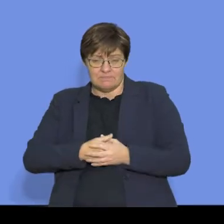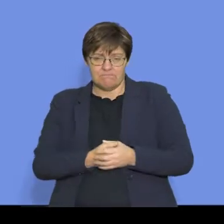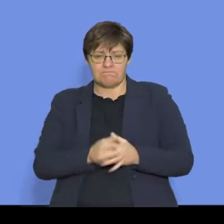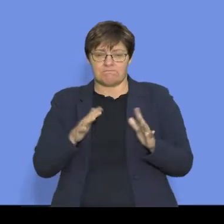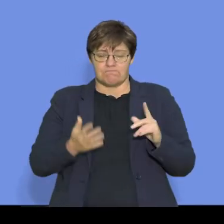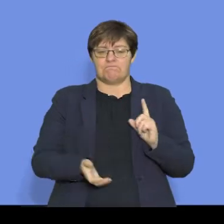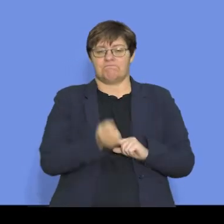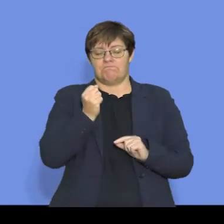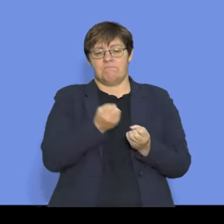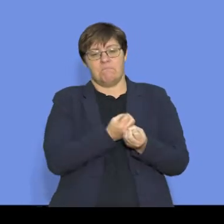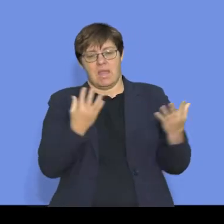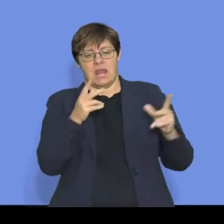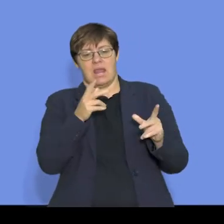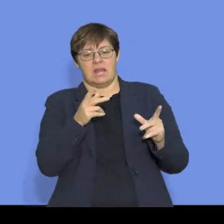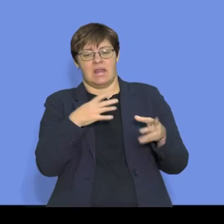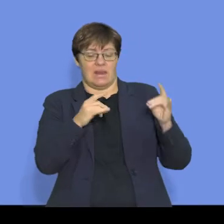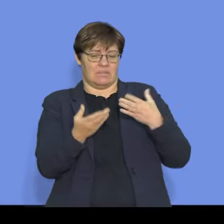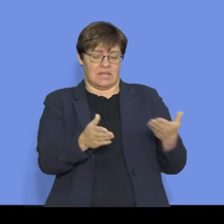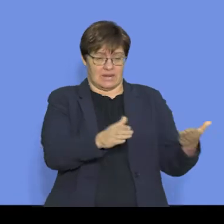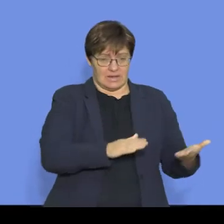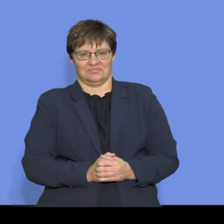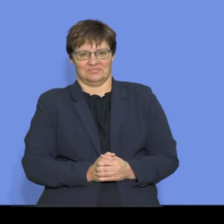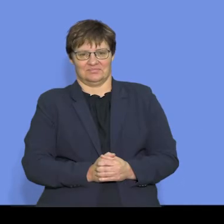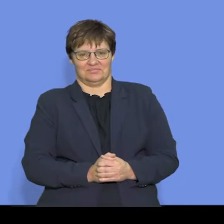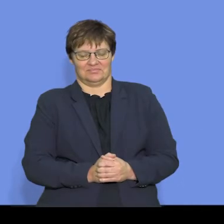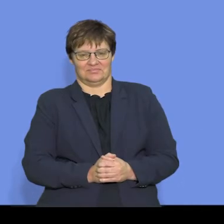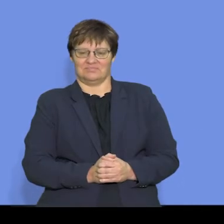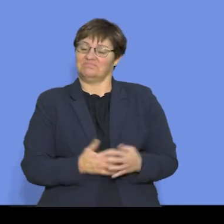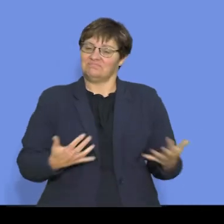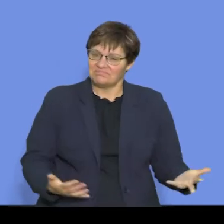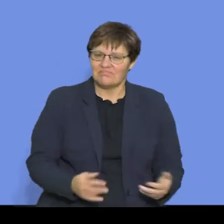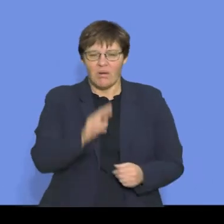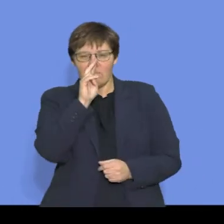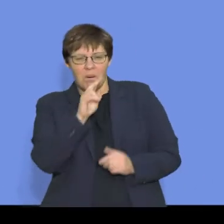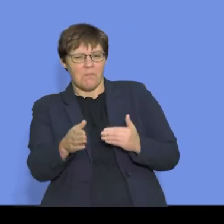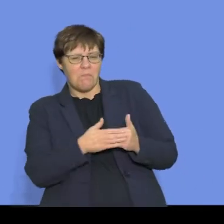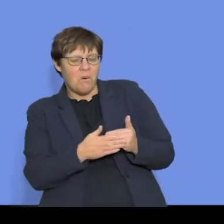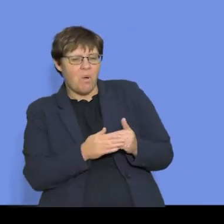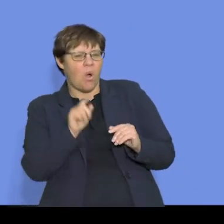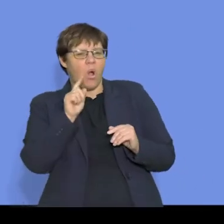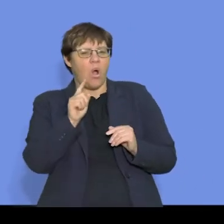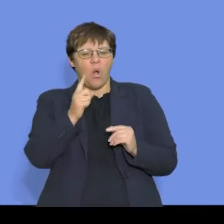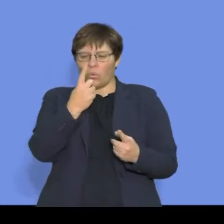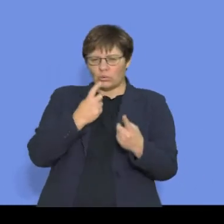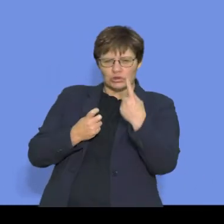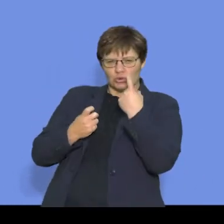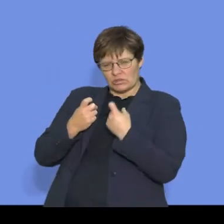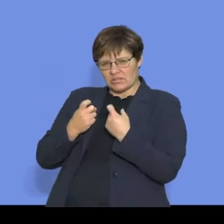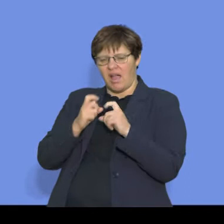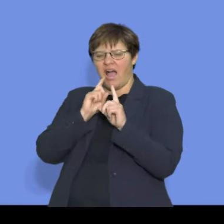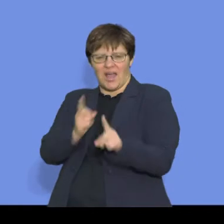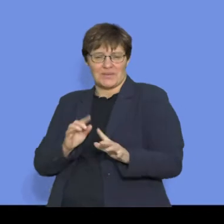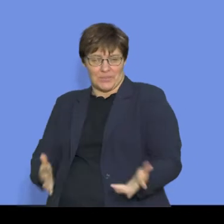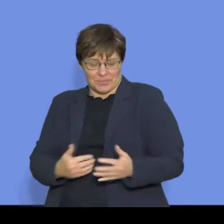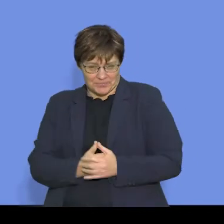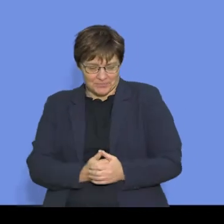led to a mass extinction. Let's have a look at another type of question that can be asked. In